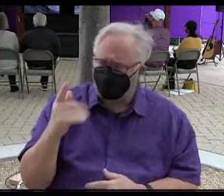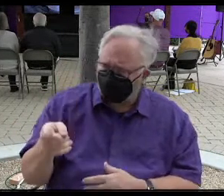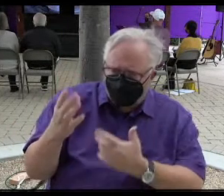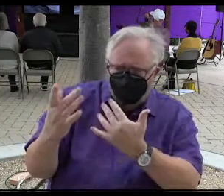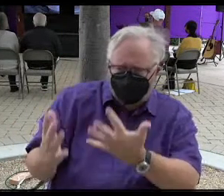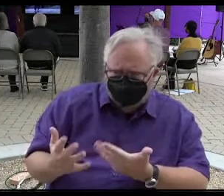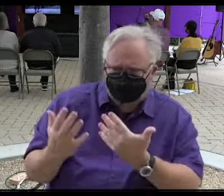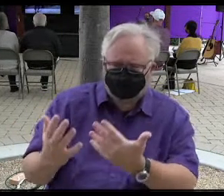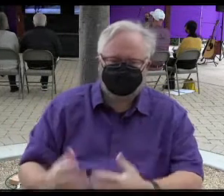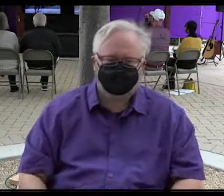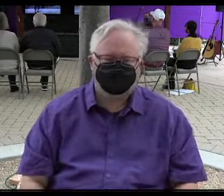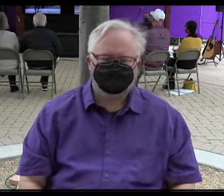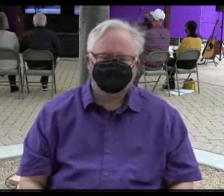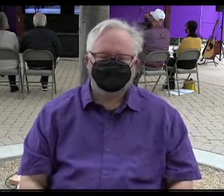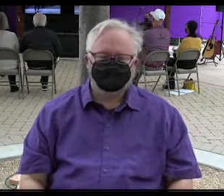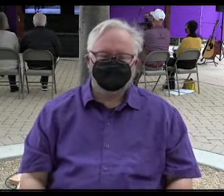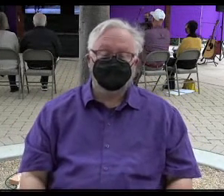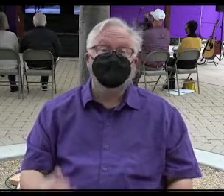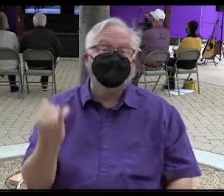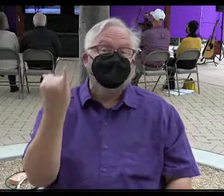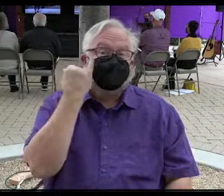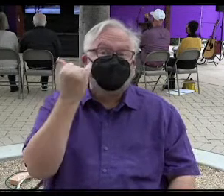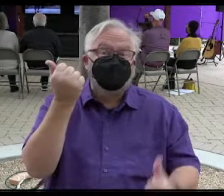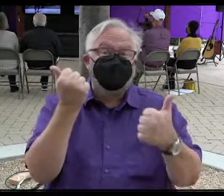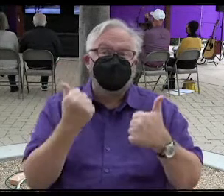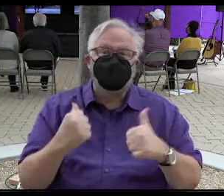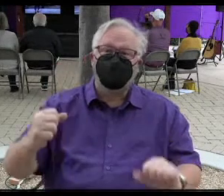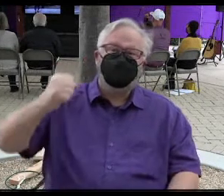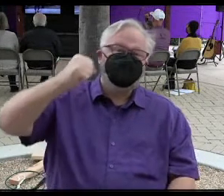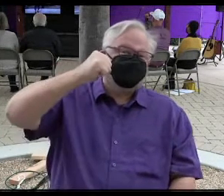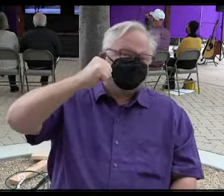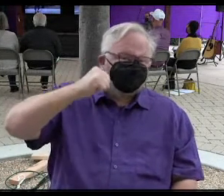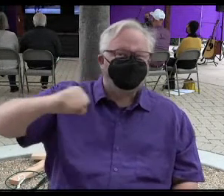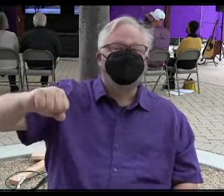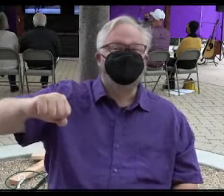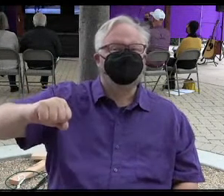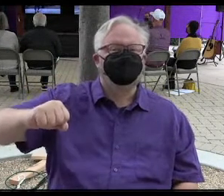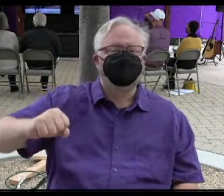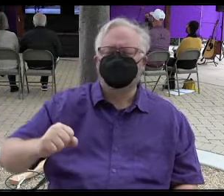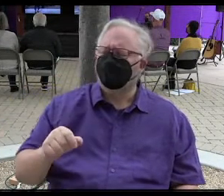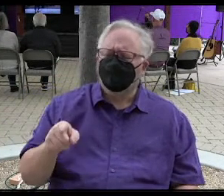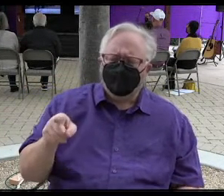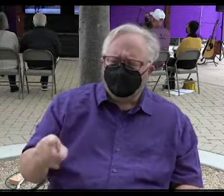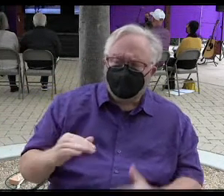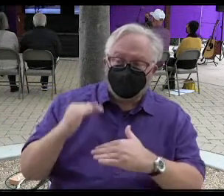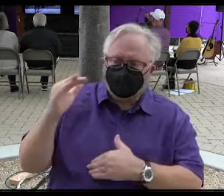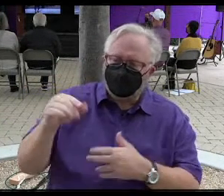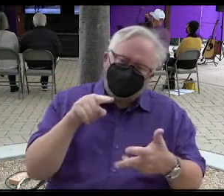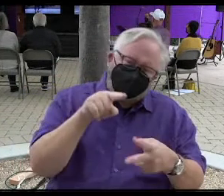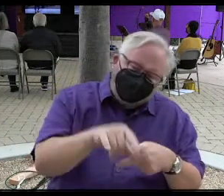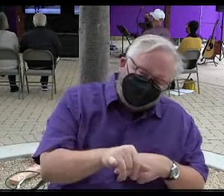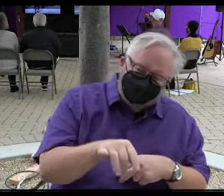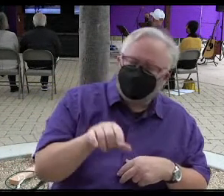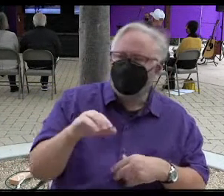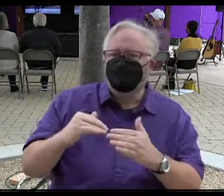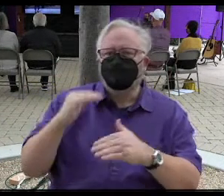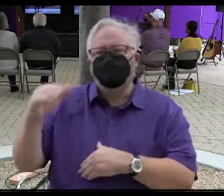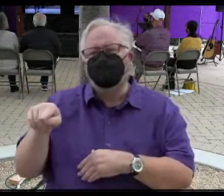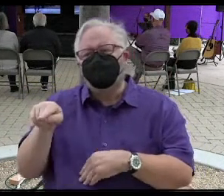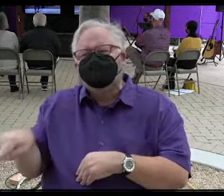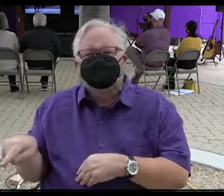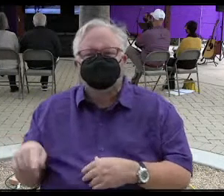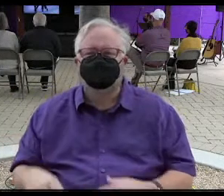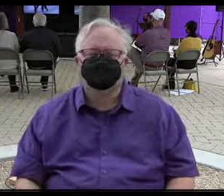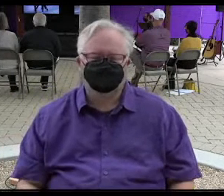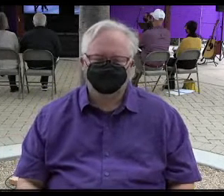wait. And if I try to resist, it's you're too that or you're too this.